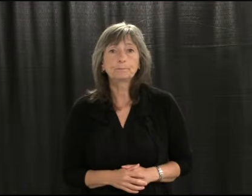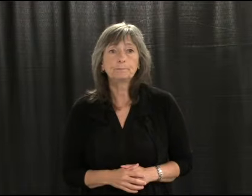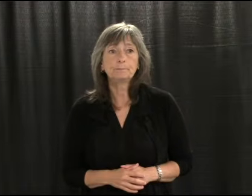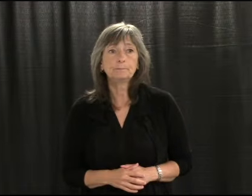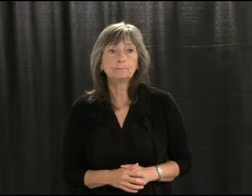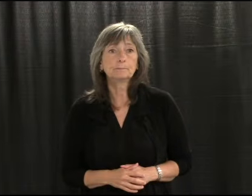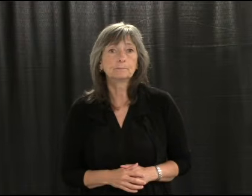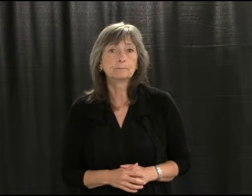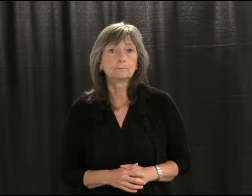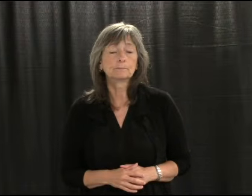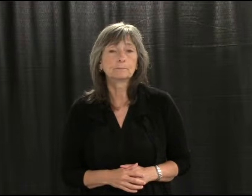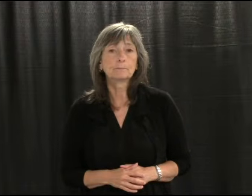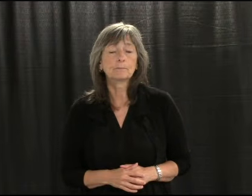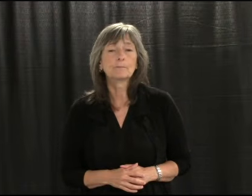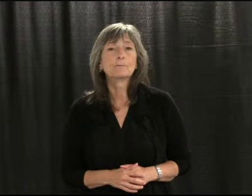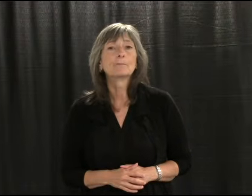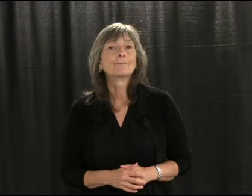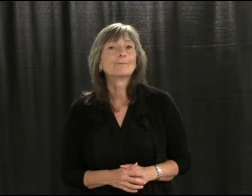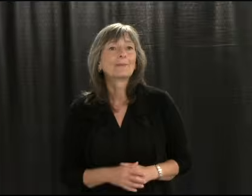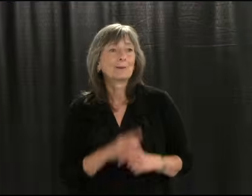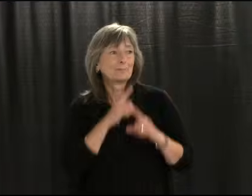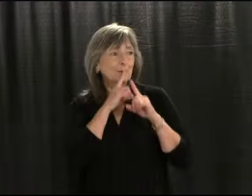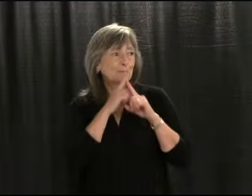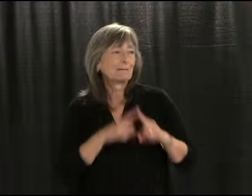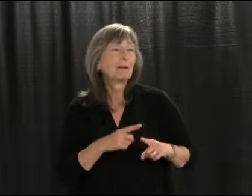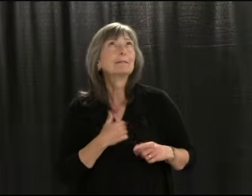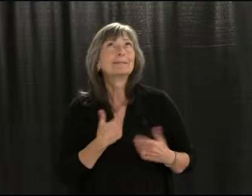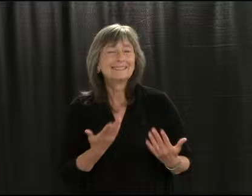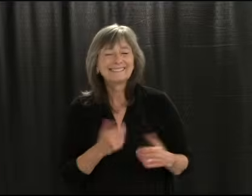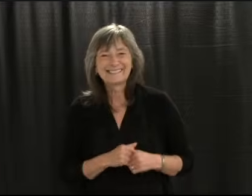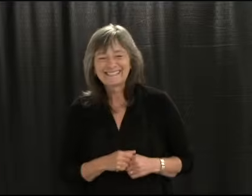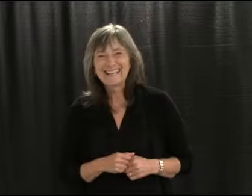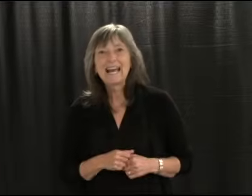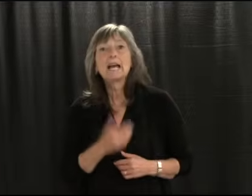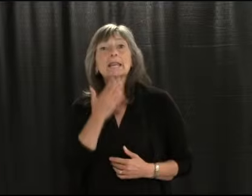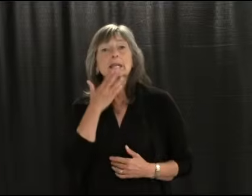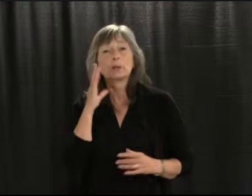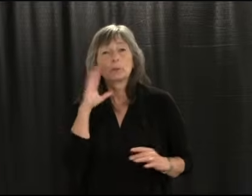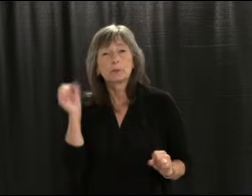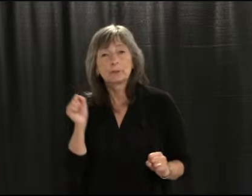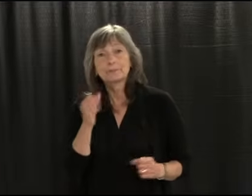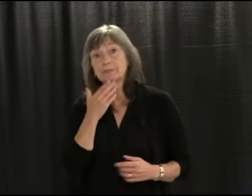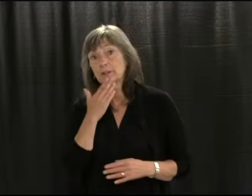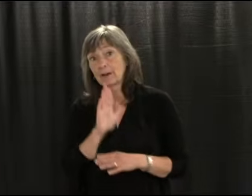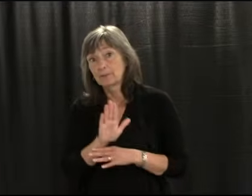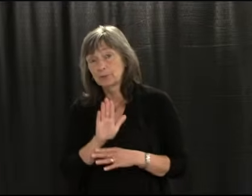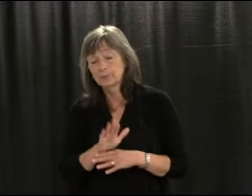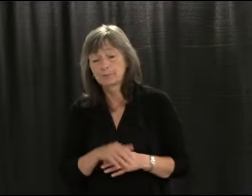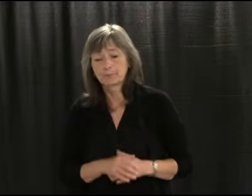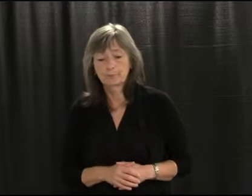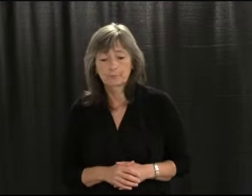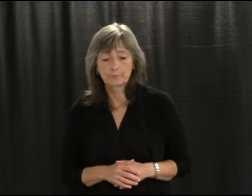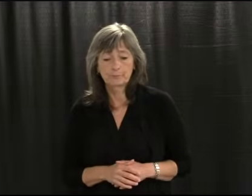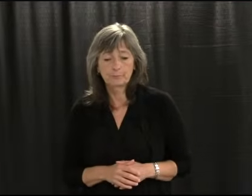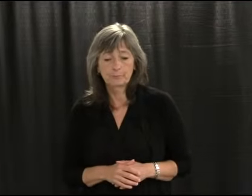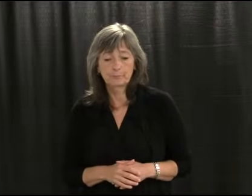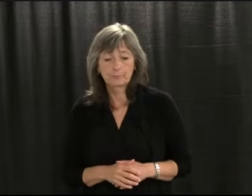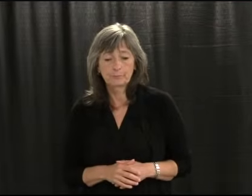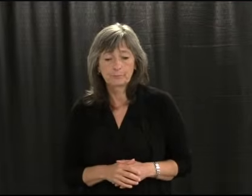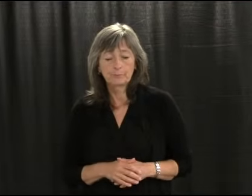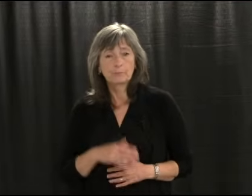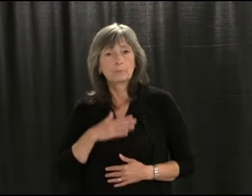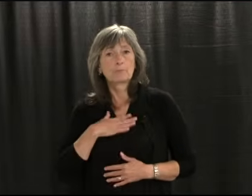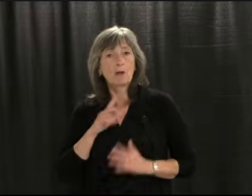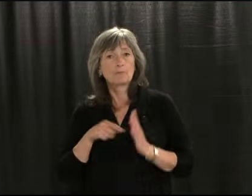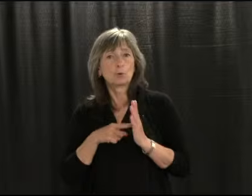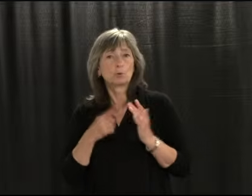you're on mute. Yeah, thank you. I should know by now. Thank you very much, Premier. Good afternoon. My role today, I